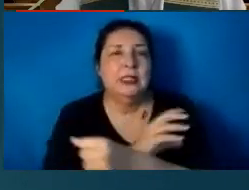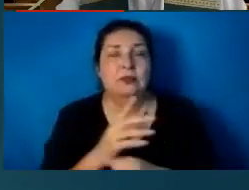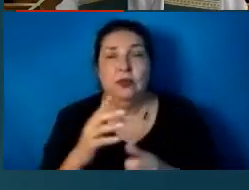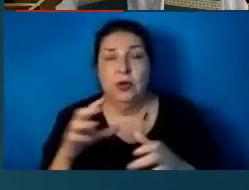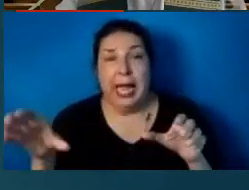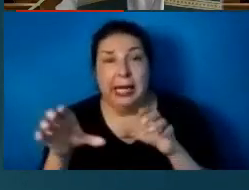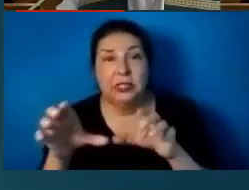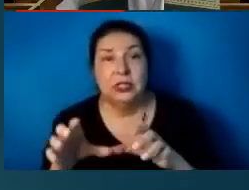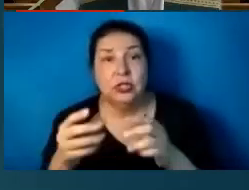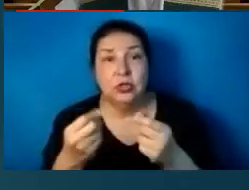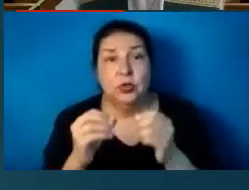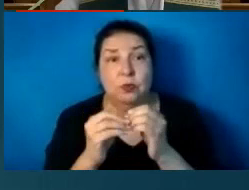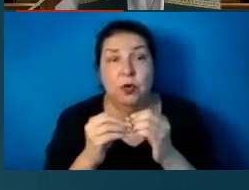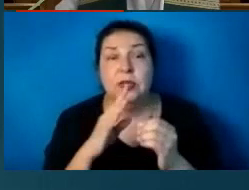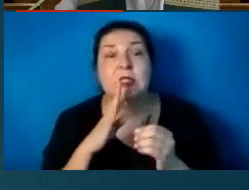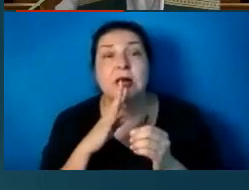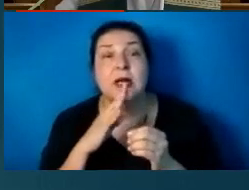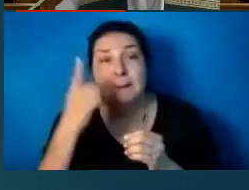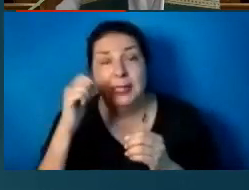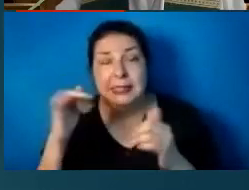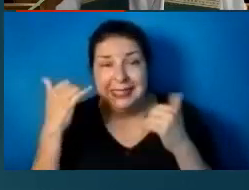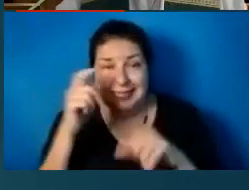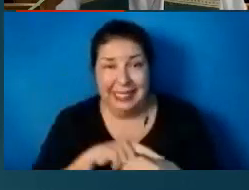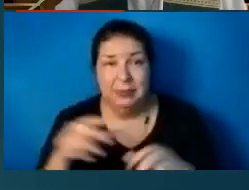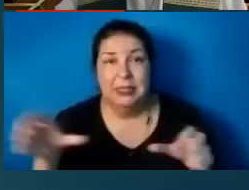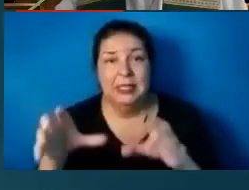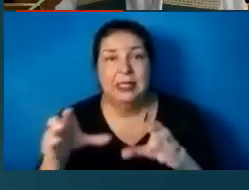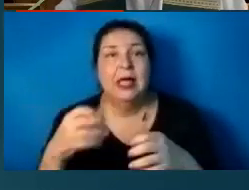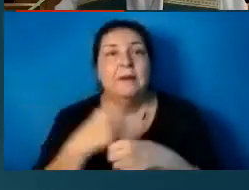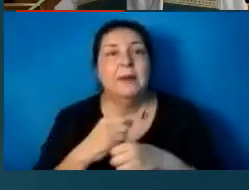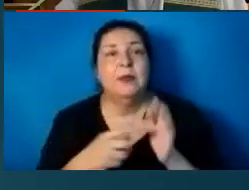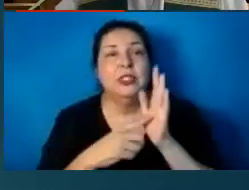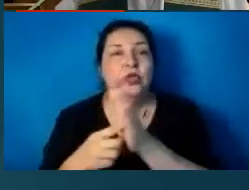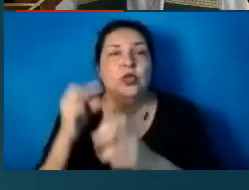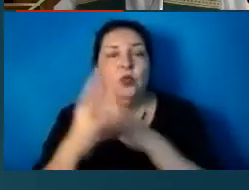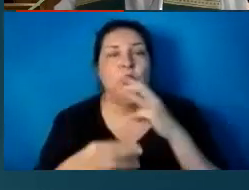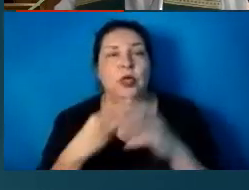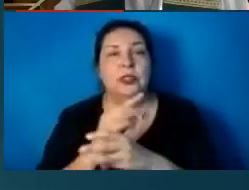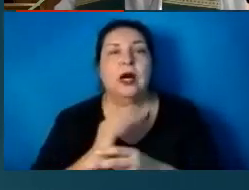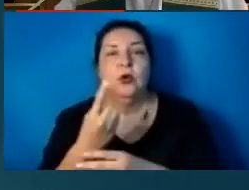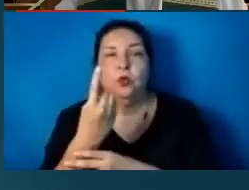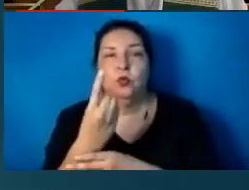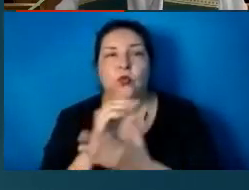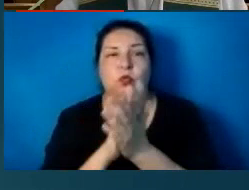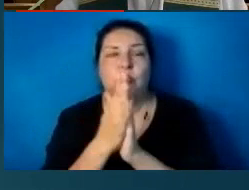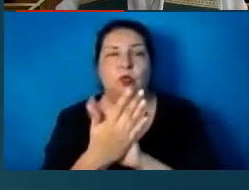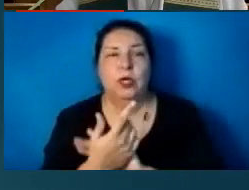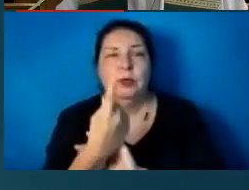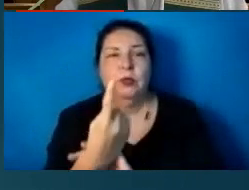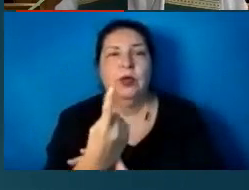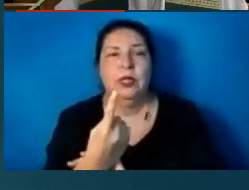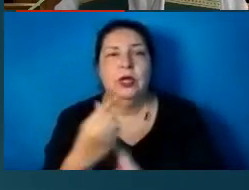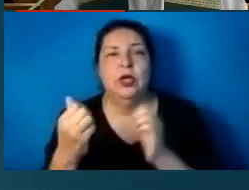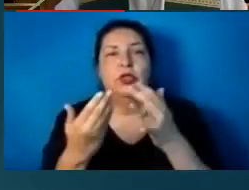for it is time to act. May we model for our world the oneness in Christ, who alone is the hope of the